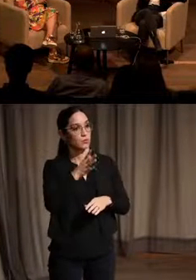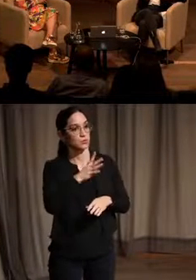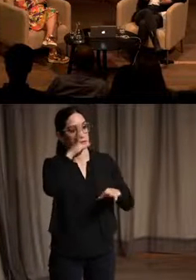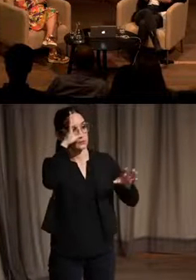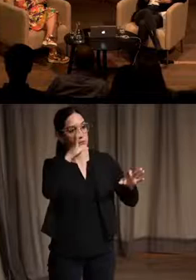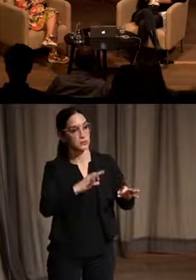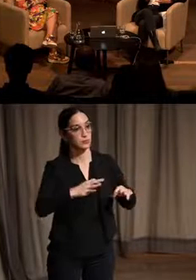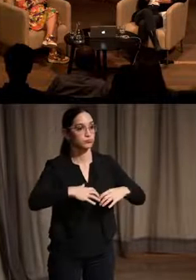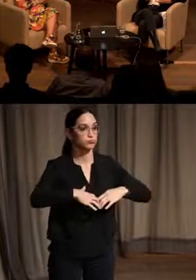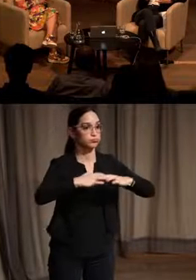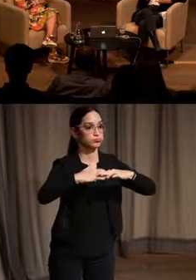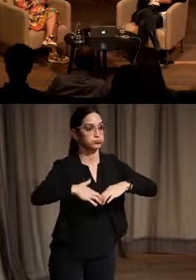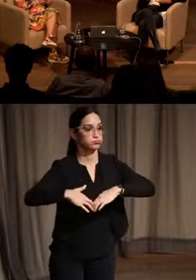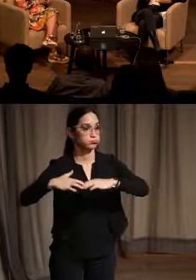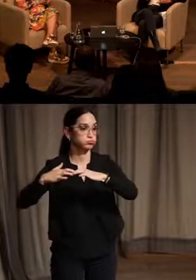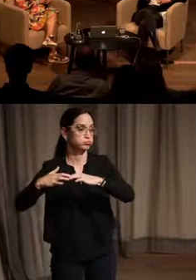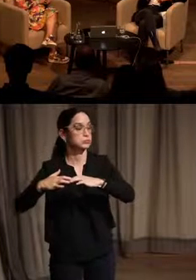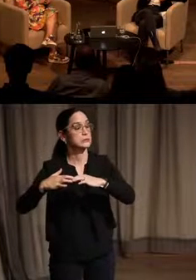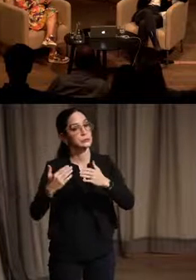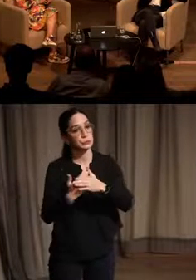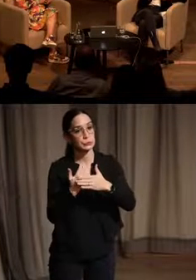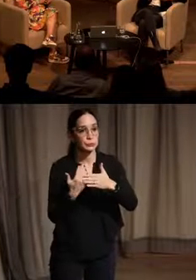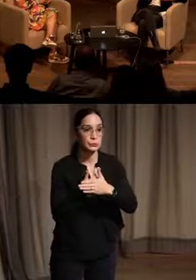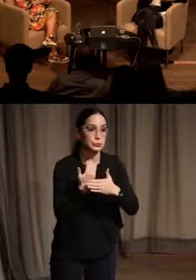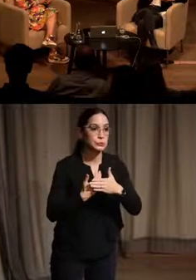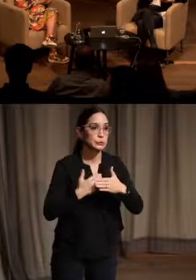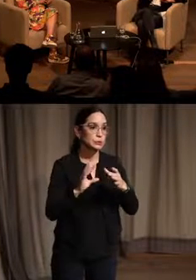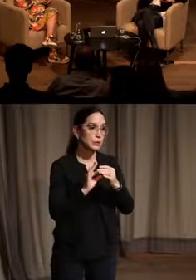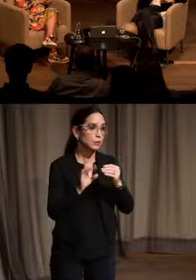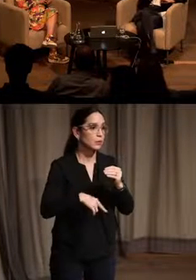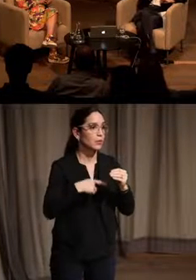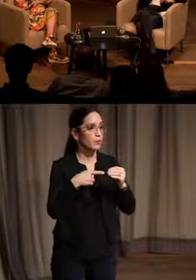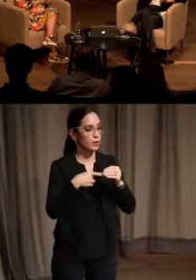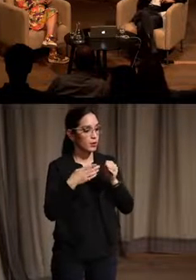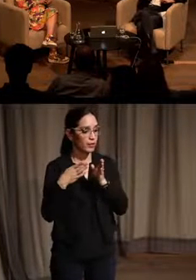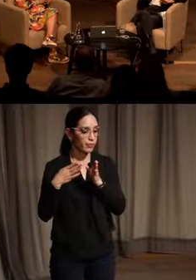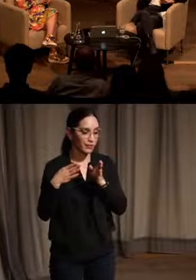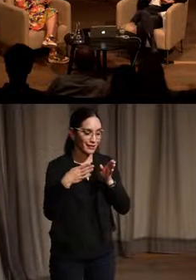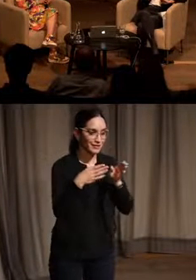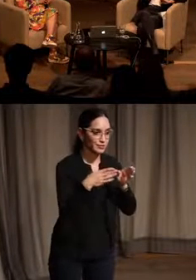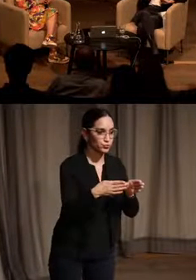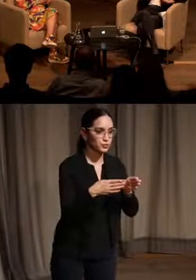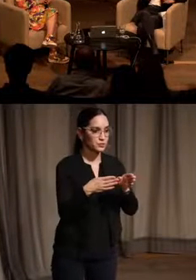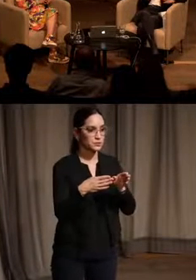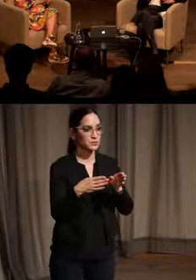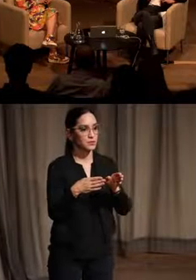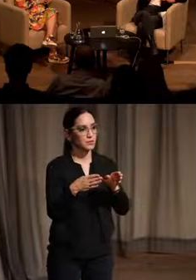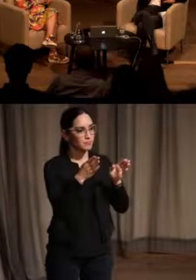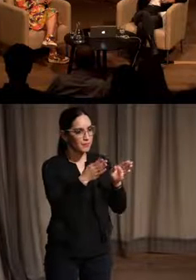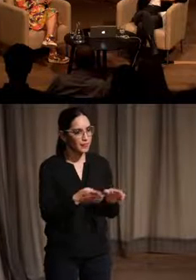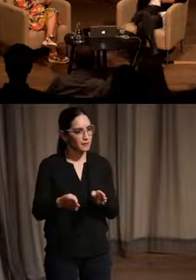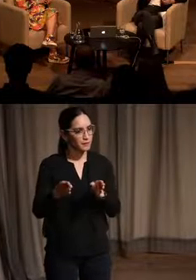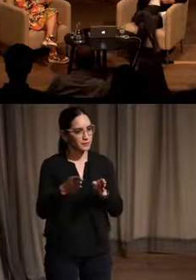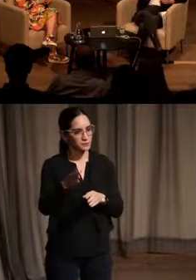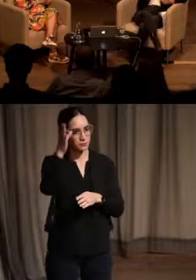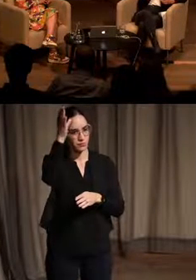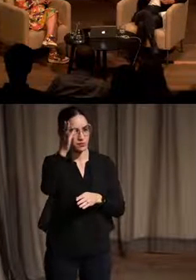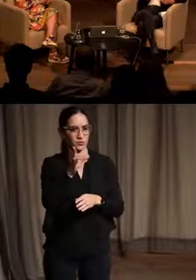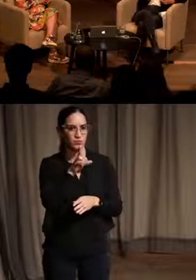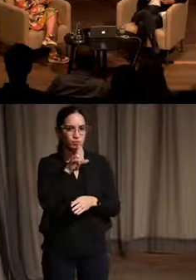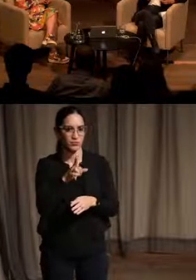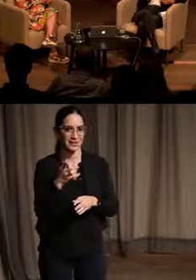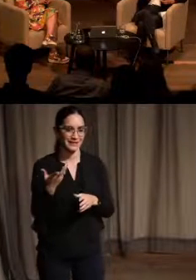they were talking about the facility, and they were talking a lot about the entranceway, because the entranceway to Planned Parenthood facilities can be a very